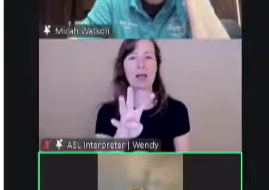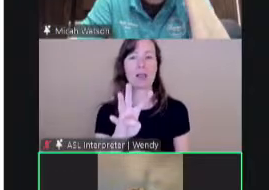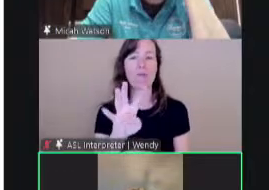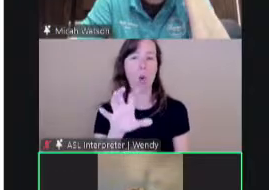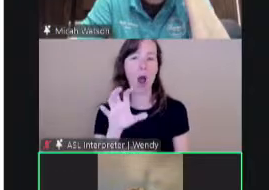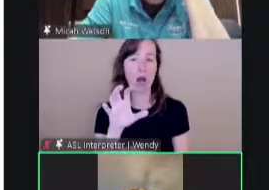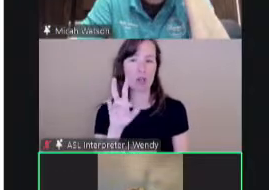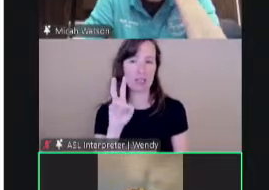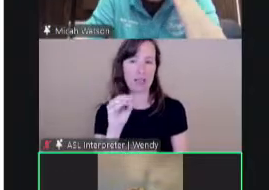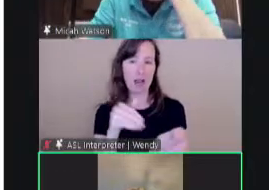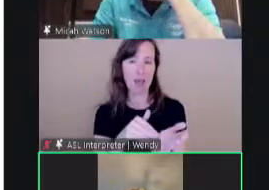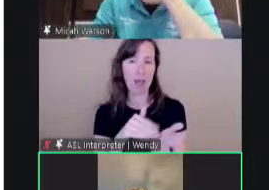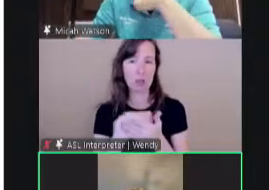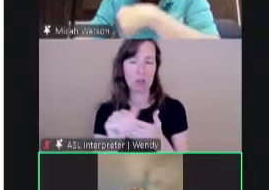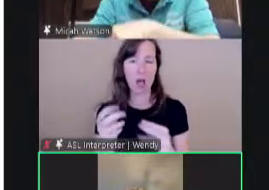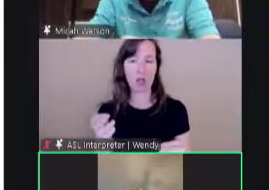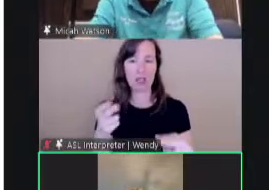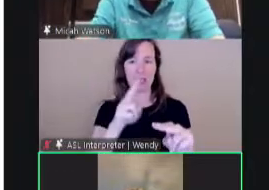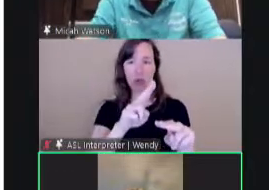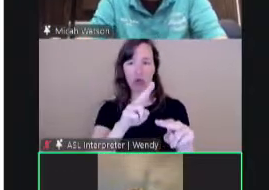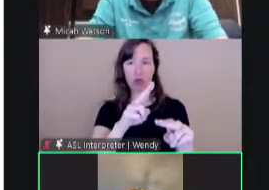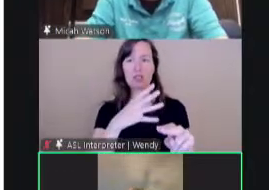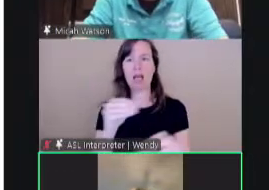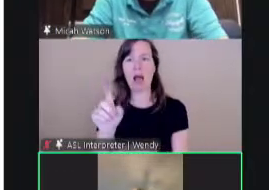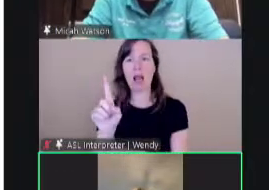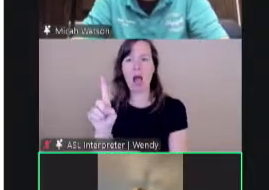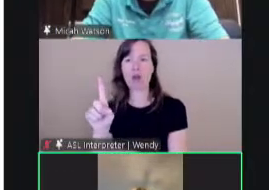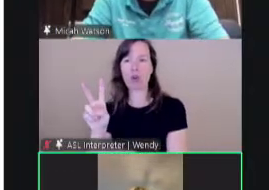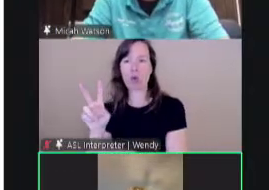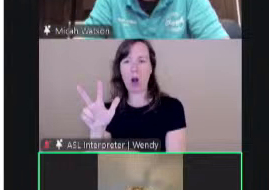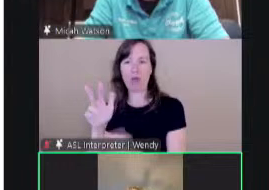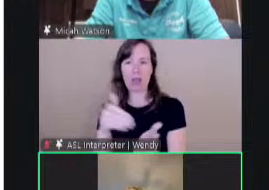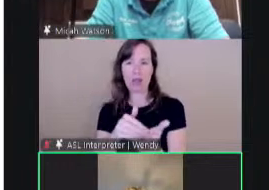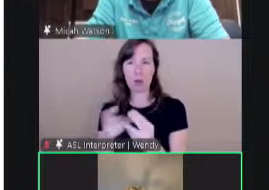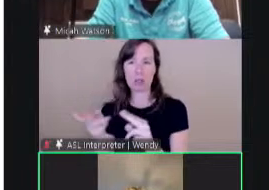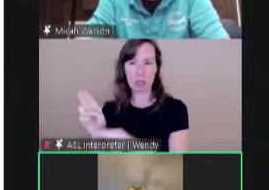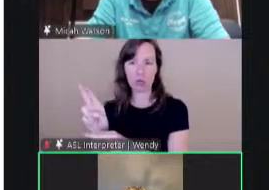470,000 increase and 123,000. That's a